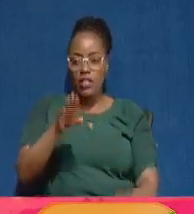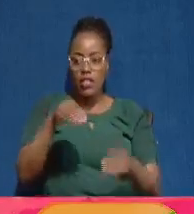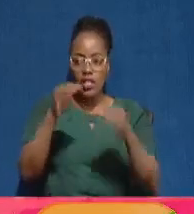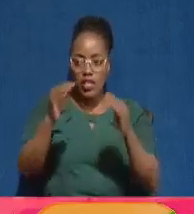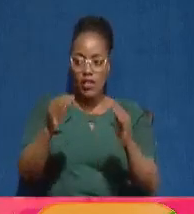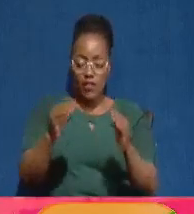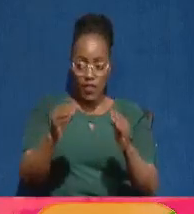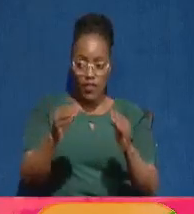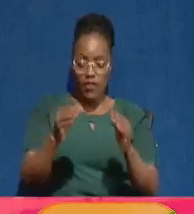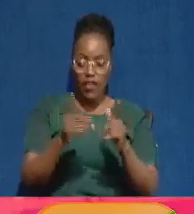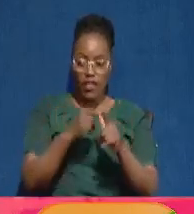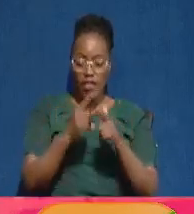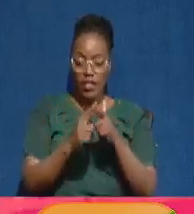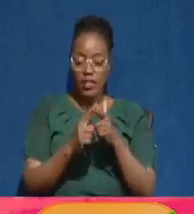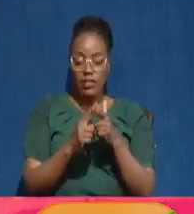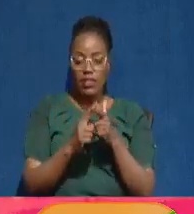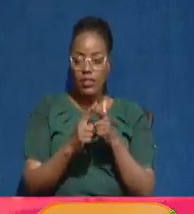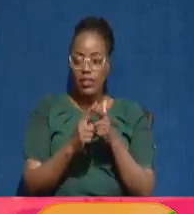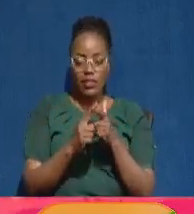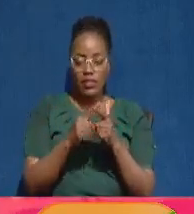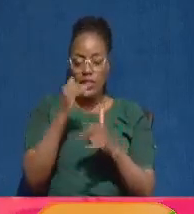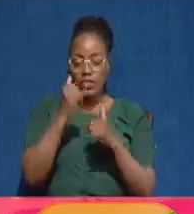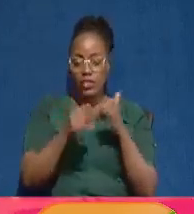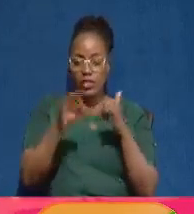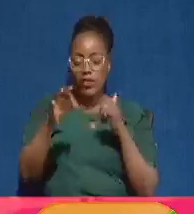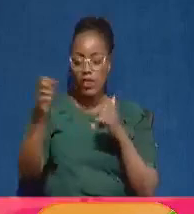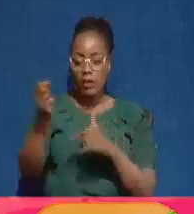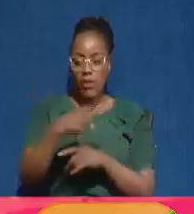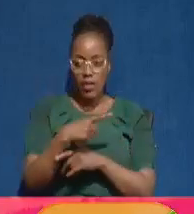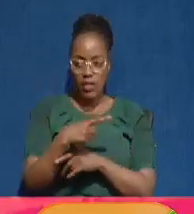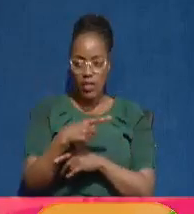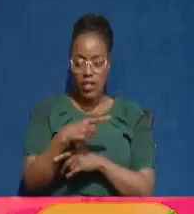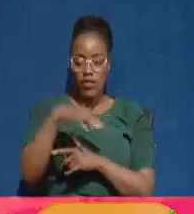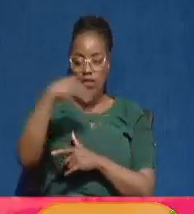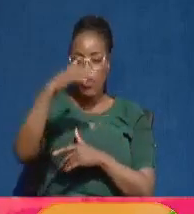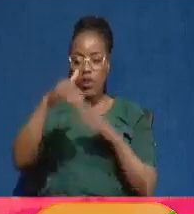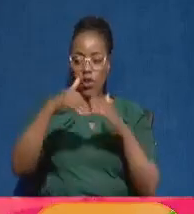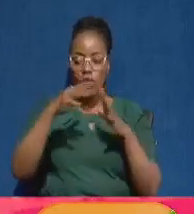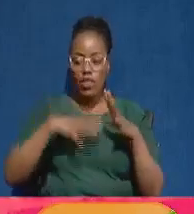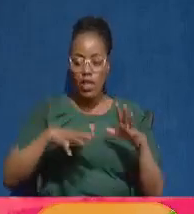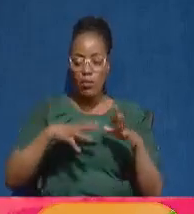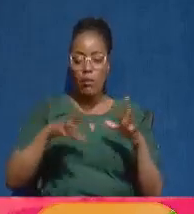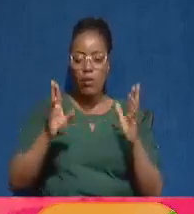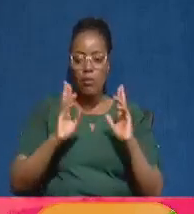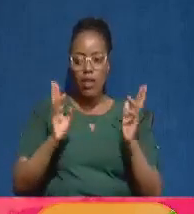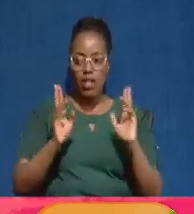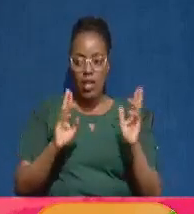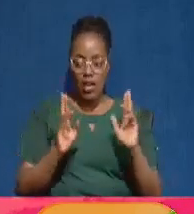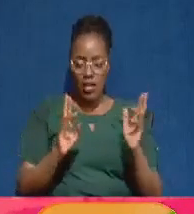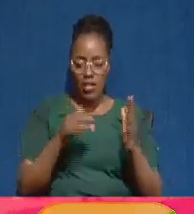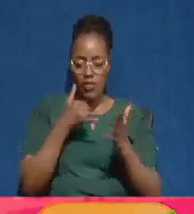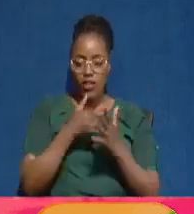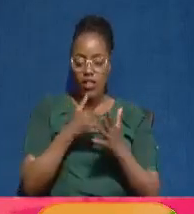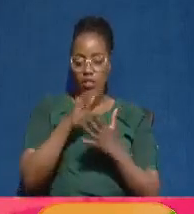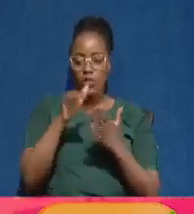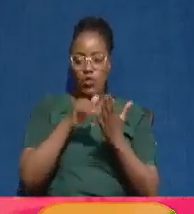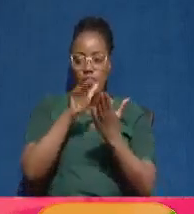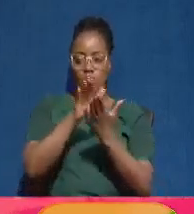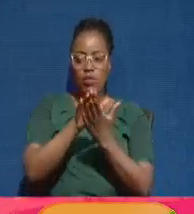CPI, then by the end of the month, everybody will be up in arms, including Central Bank.